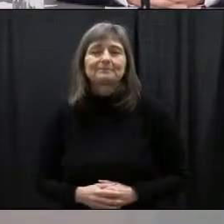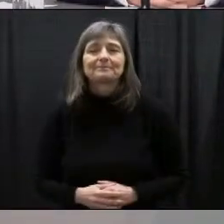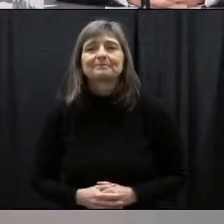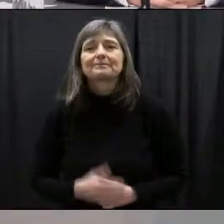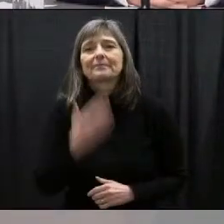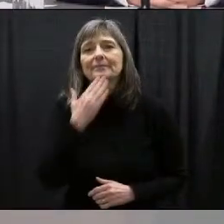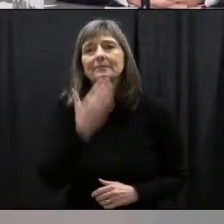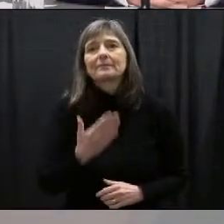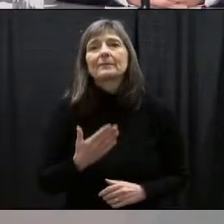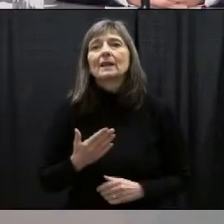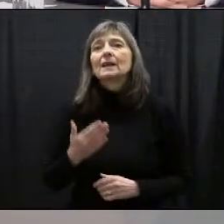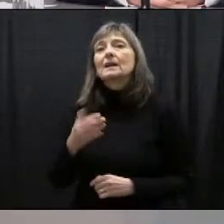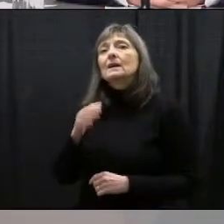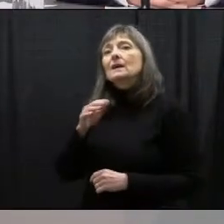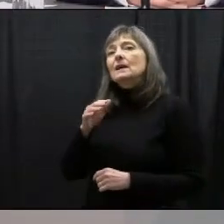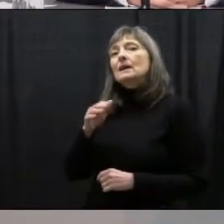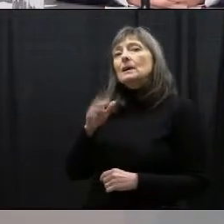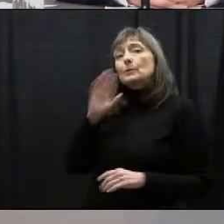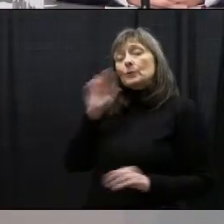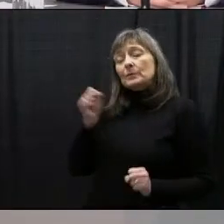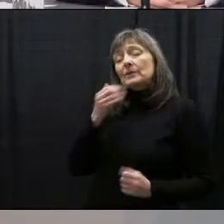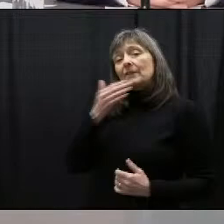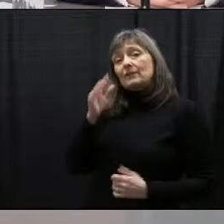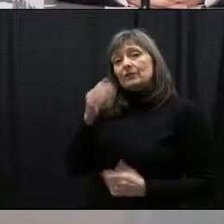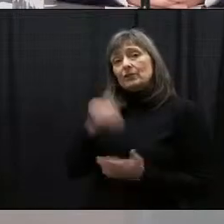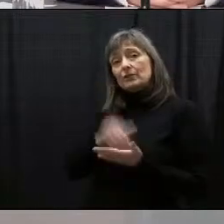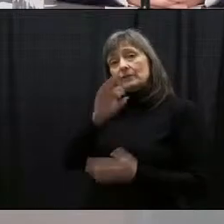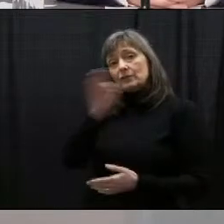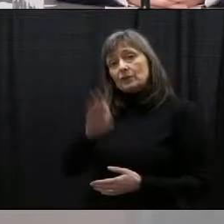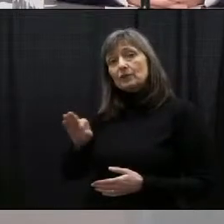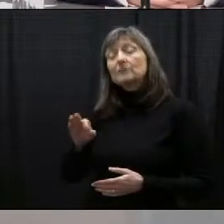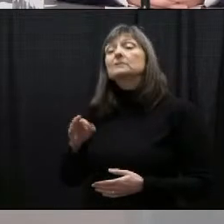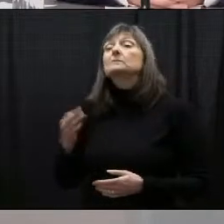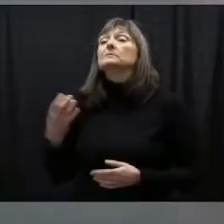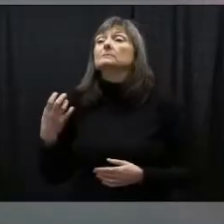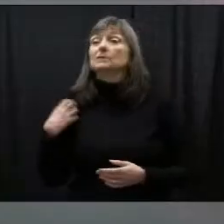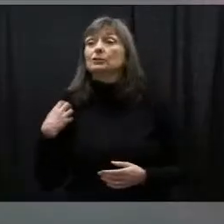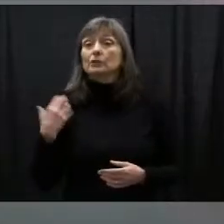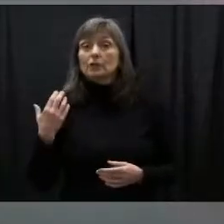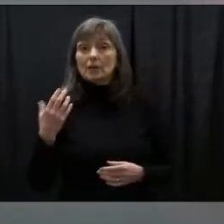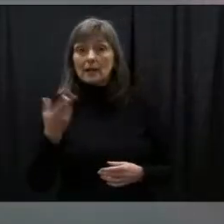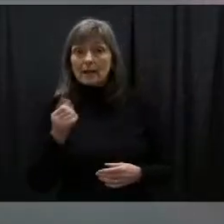Well, thank you, Dr. Fitzgerald. I'll now invite some brief comments from Minister Haggie. Dr. Haggie?